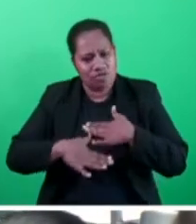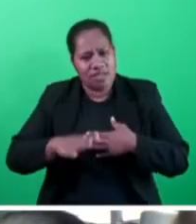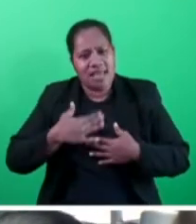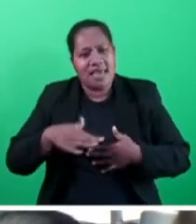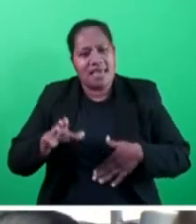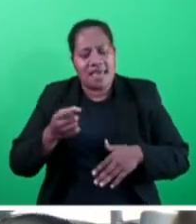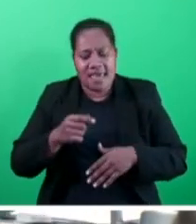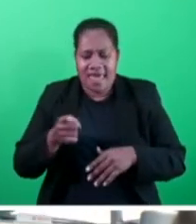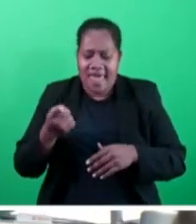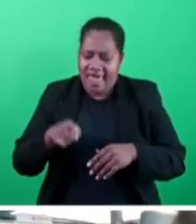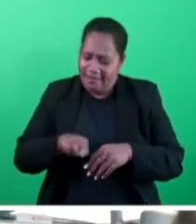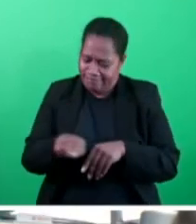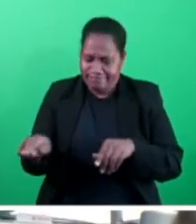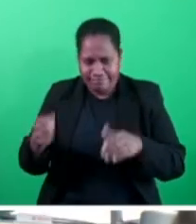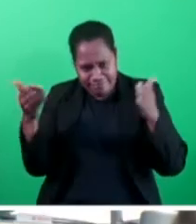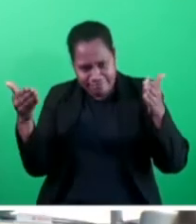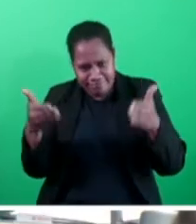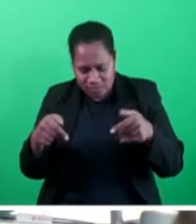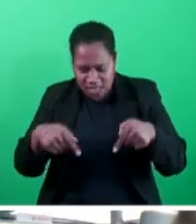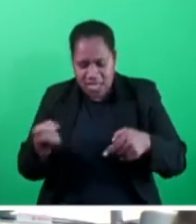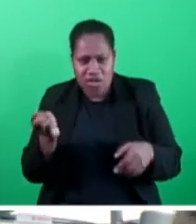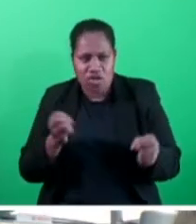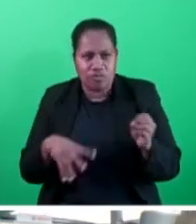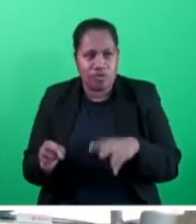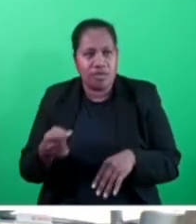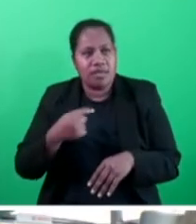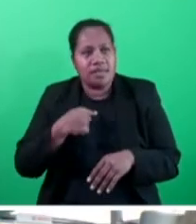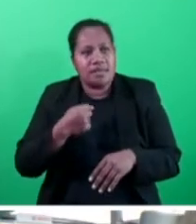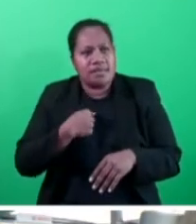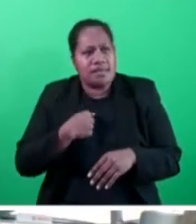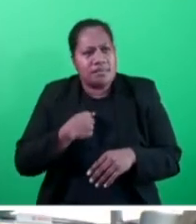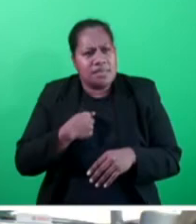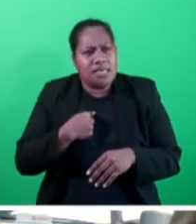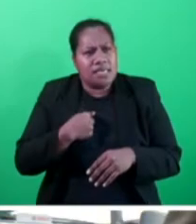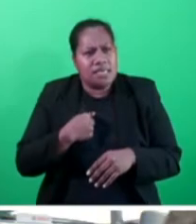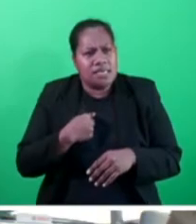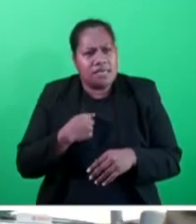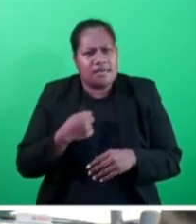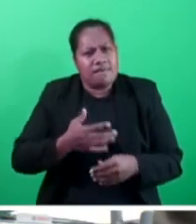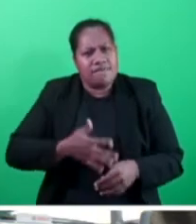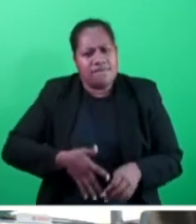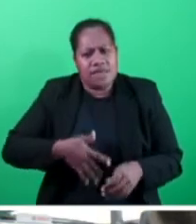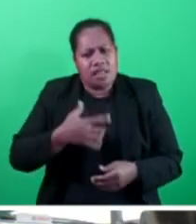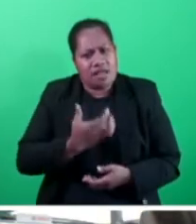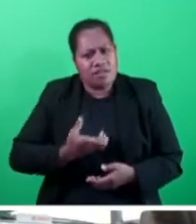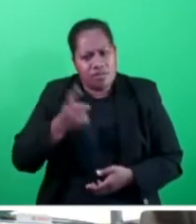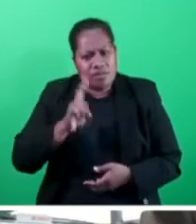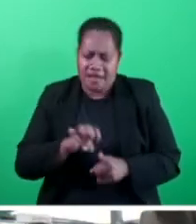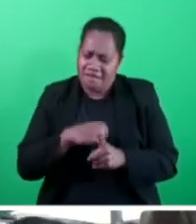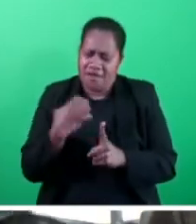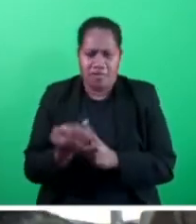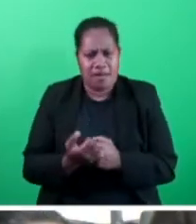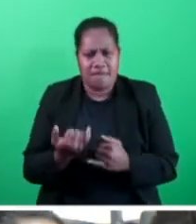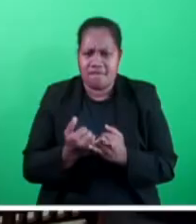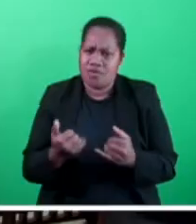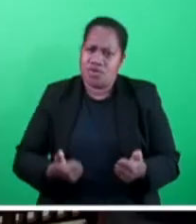contribution. I felt very comfortable today. The environment was very good. And thank you, Mr. Speaker said, Naka.